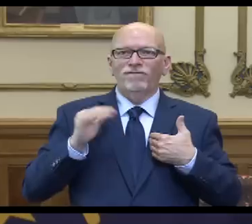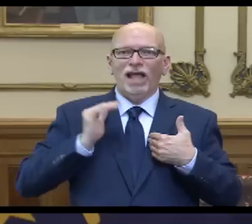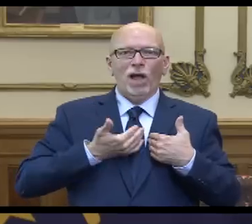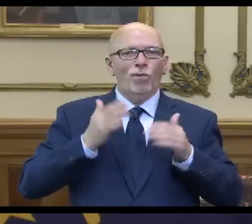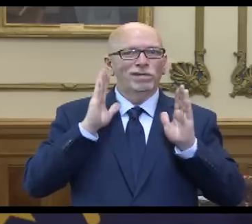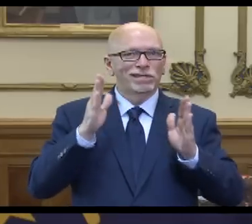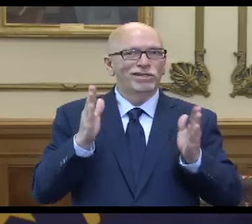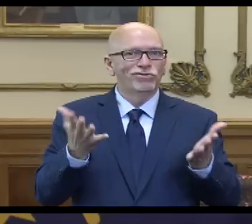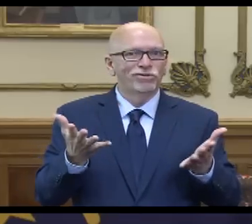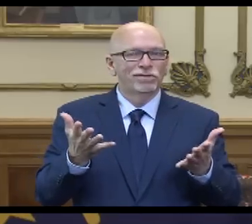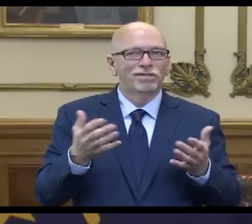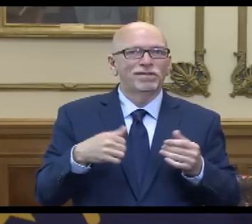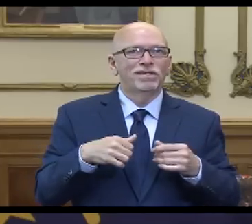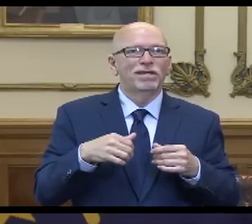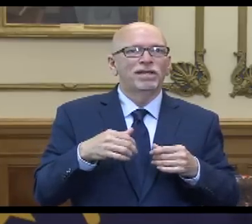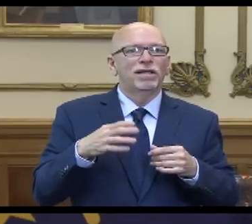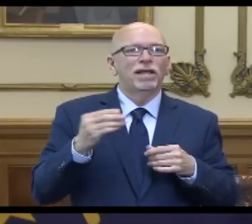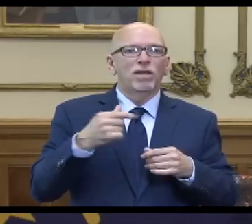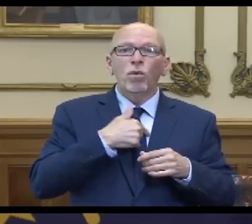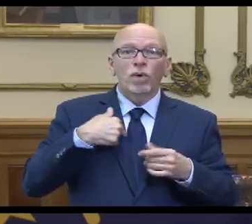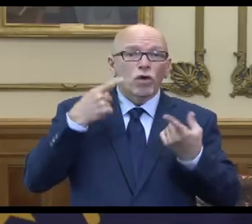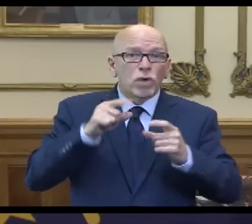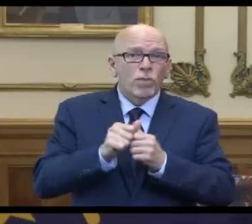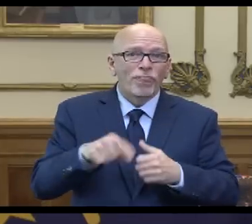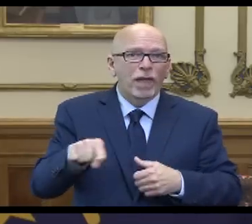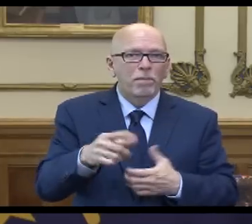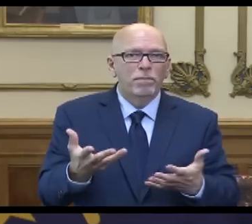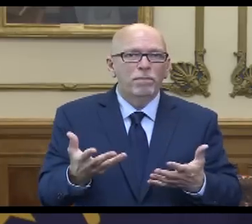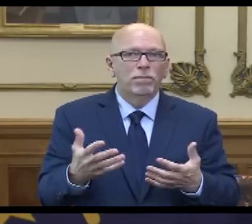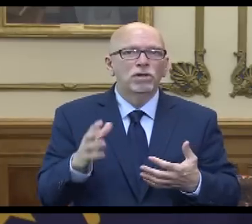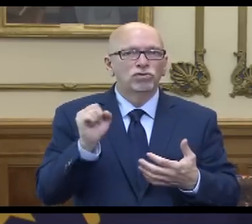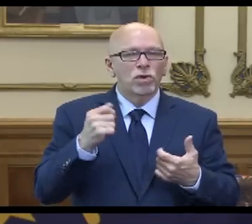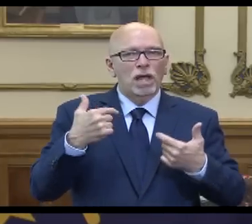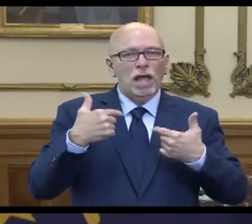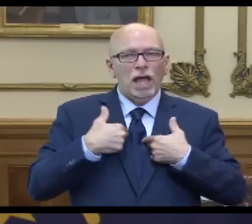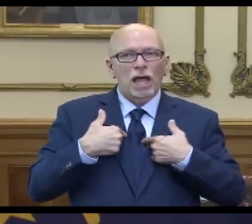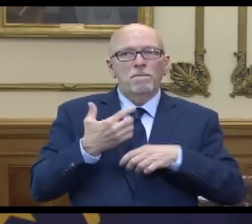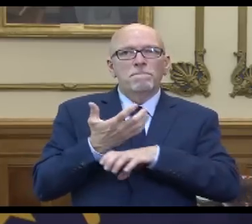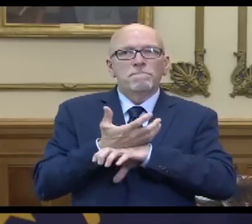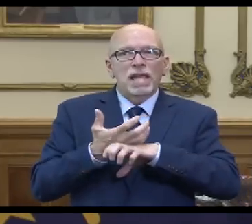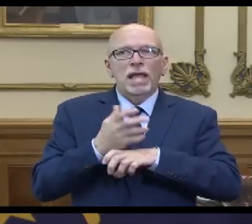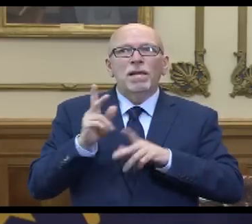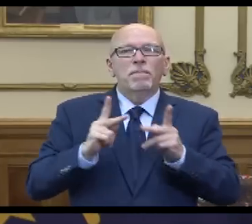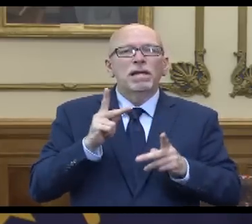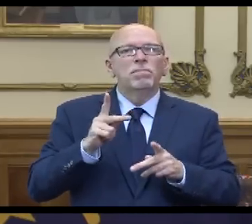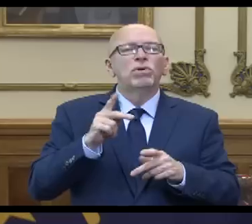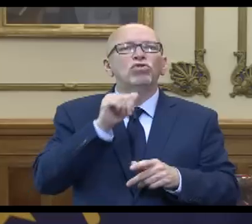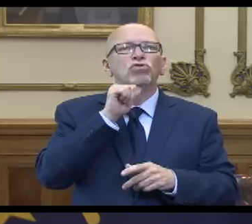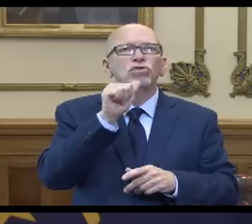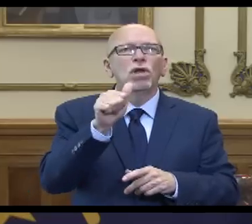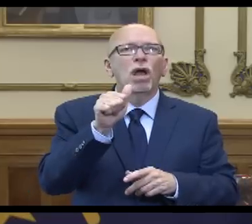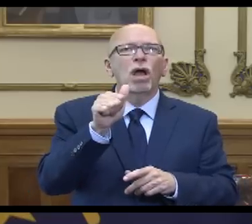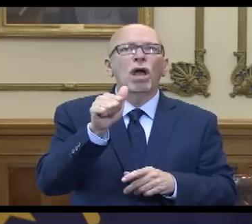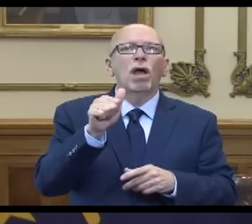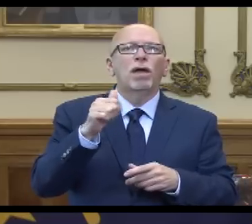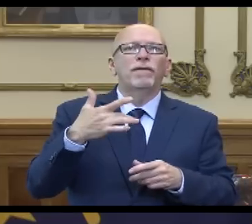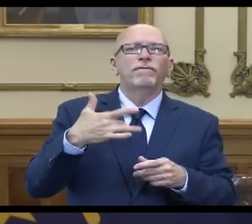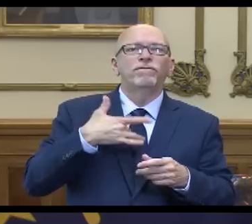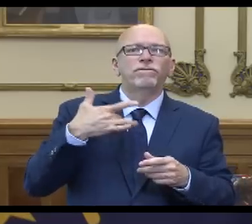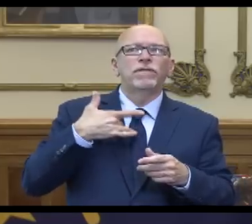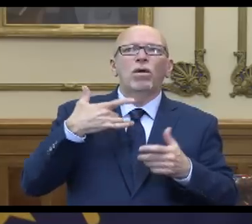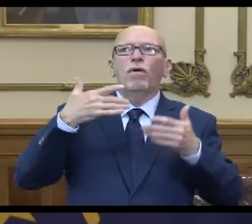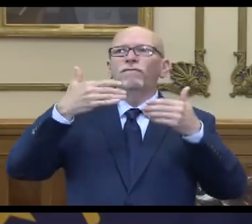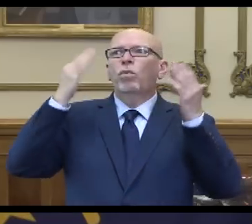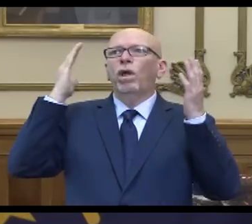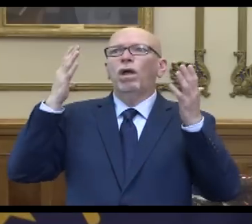attention, we agree with them. And so I'm just begging folks to not be overrun or overwhelmed by